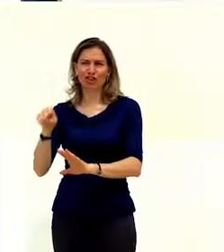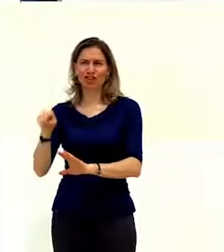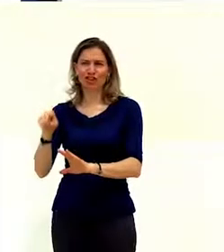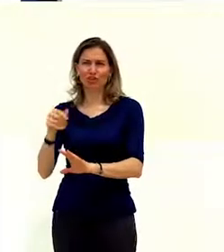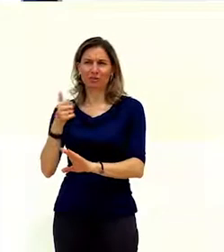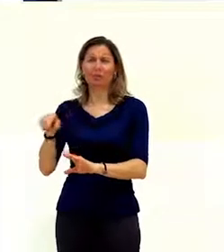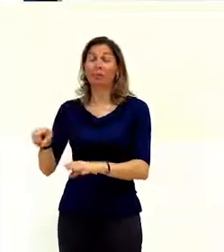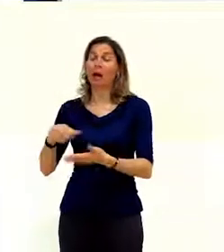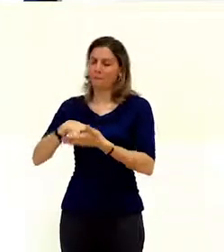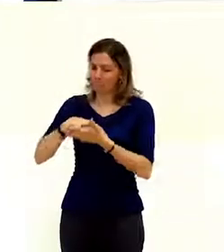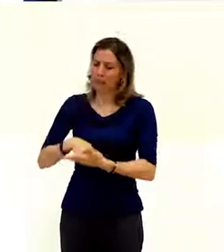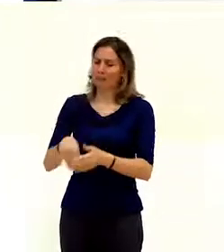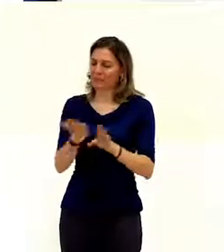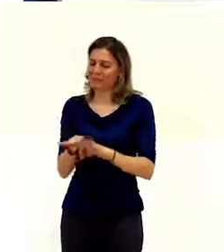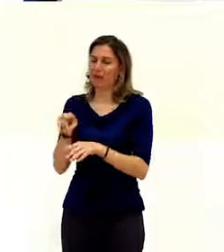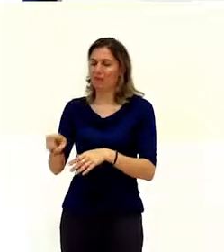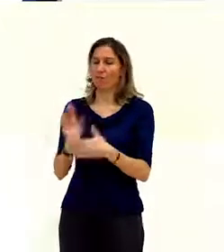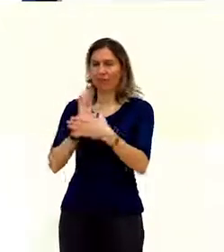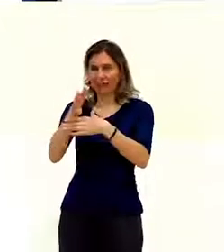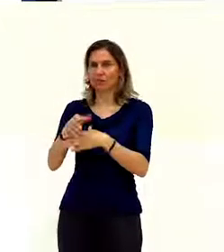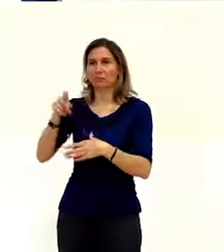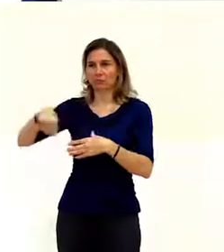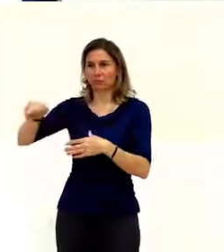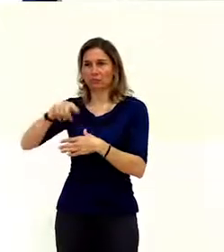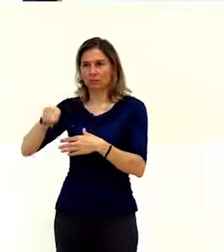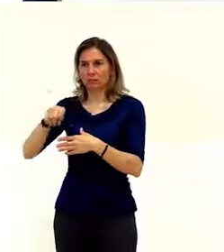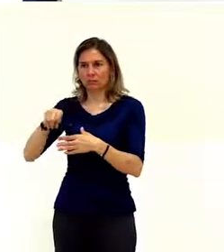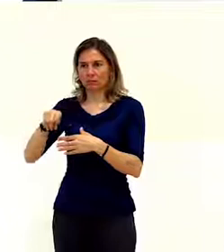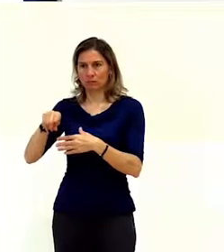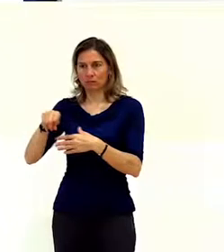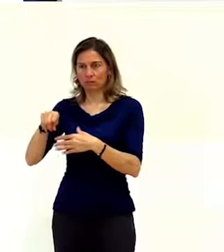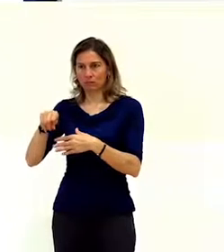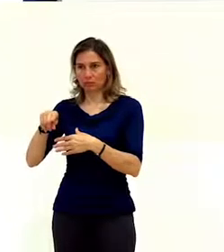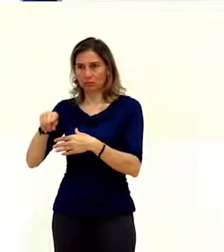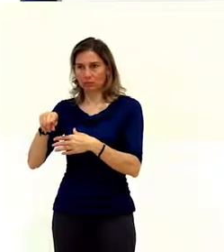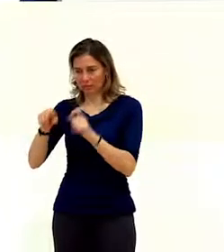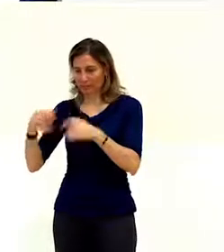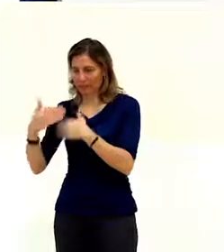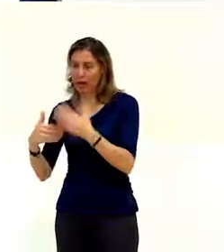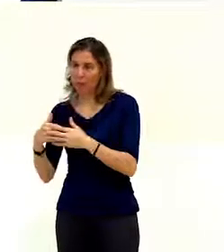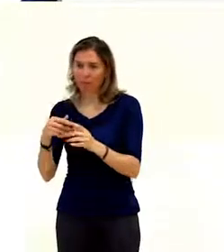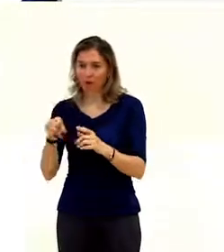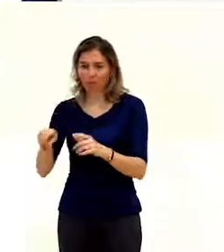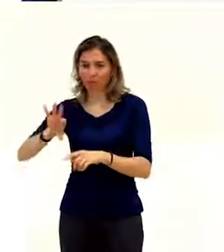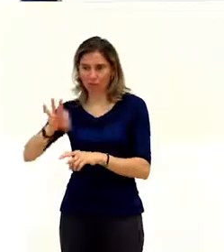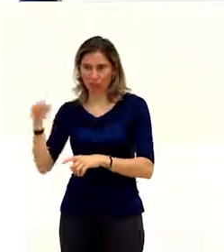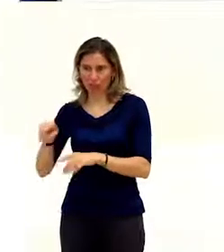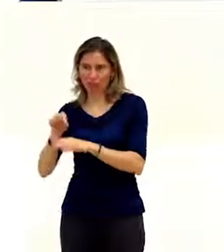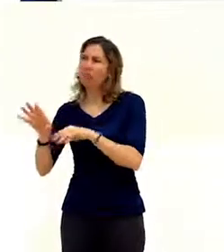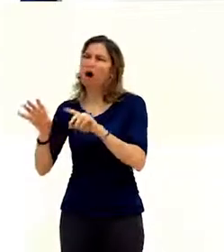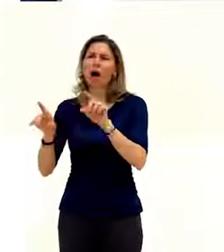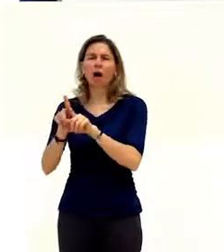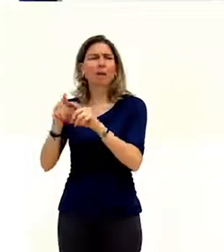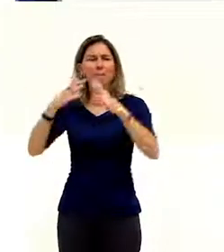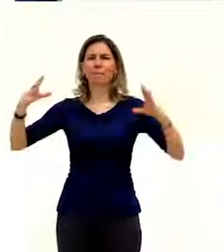suspect the minimum standard for the accessible disabled, let's say, requirements comes from France. But also, the